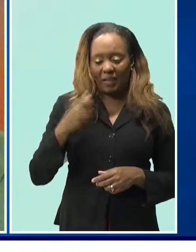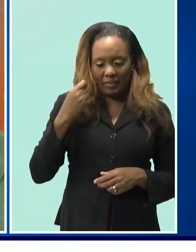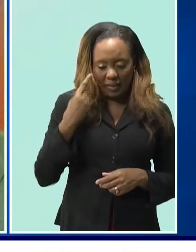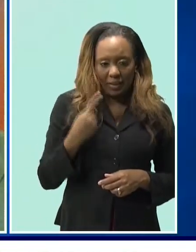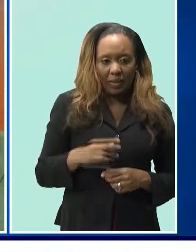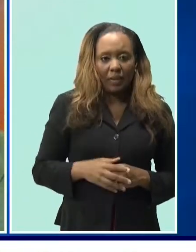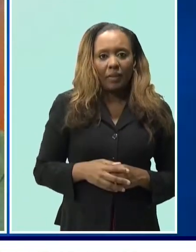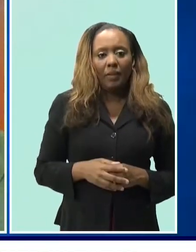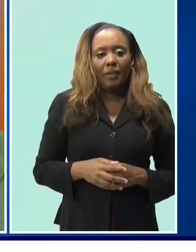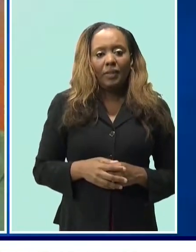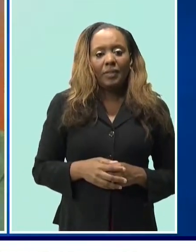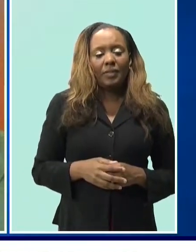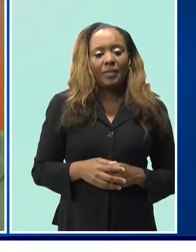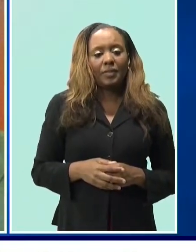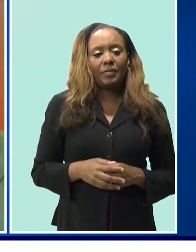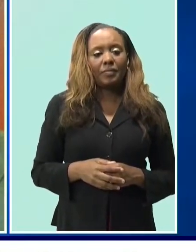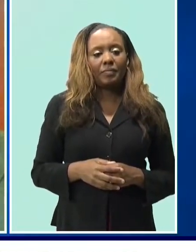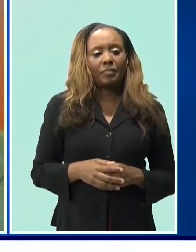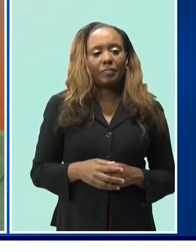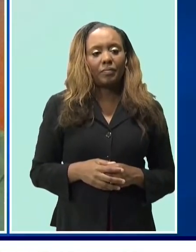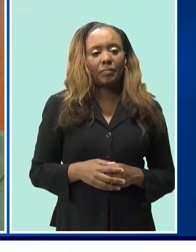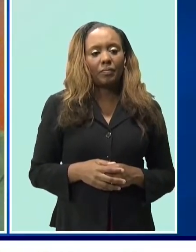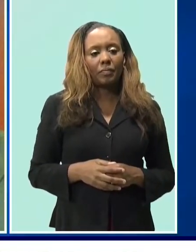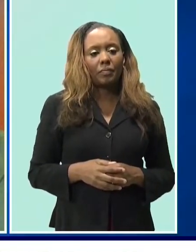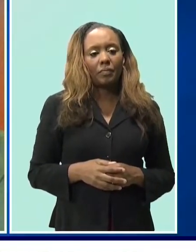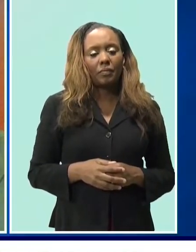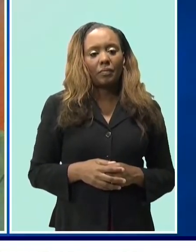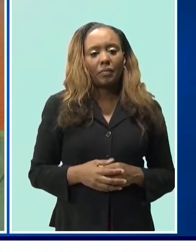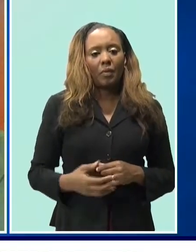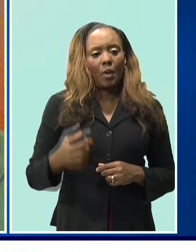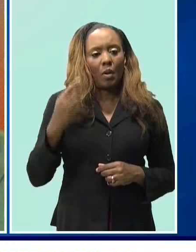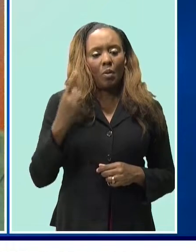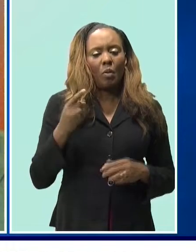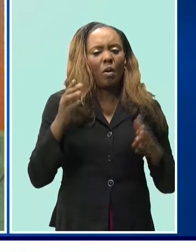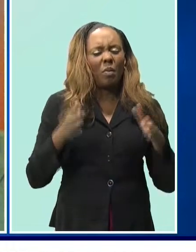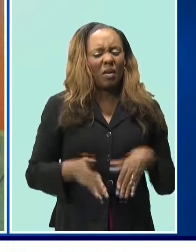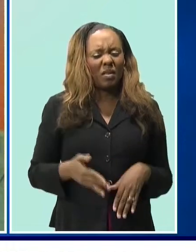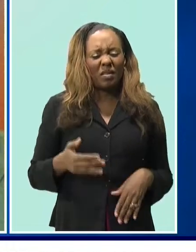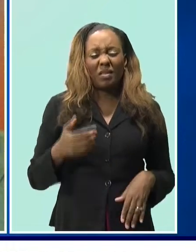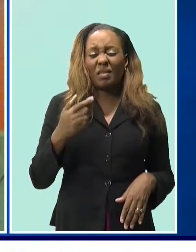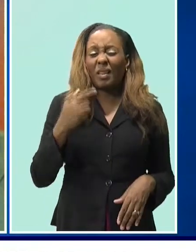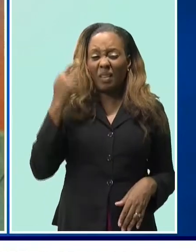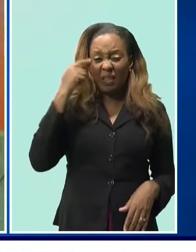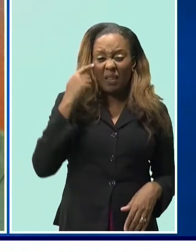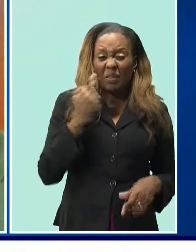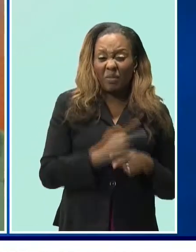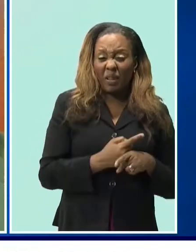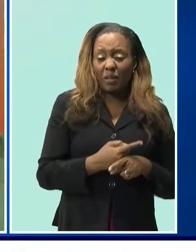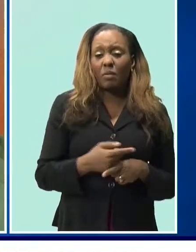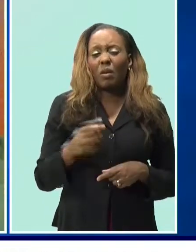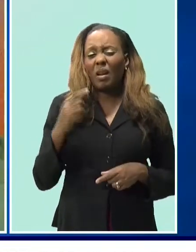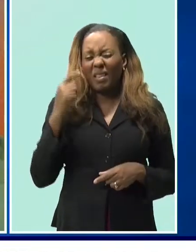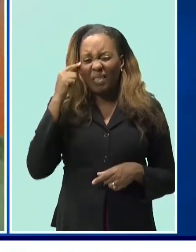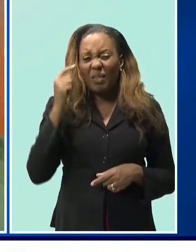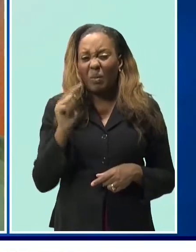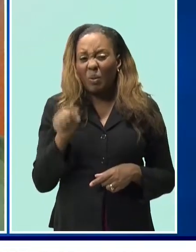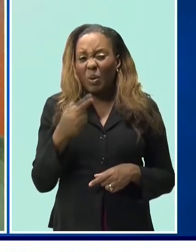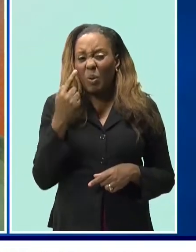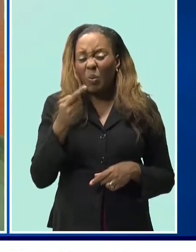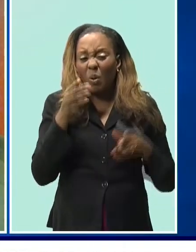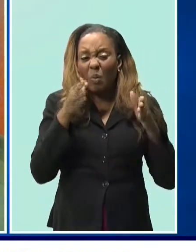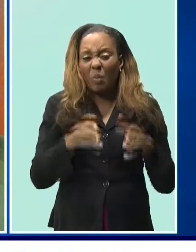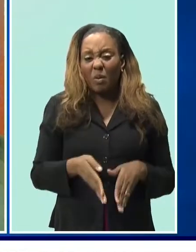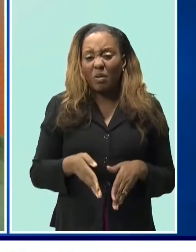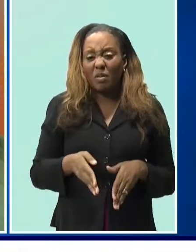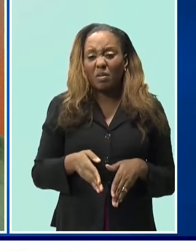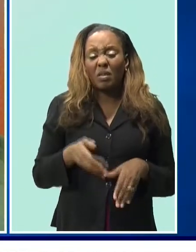with one person only so far, to my knowledge, correct me if I'm wrong, having been charged so far for breaching the